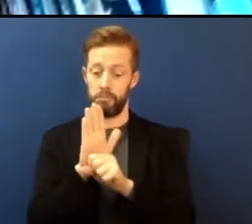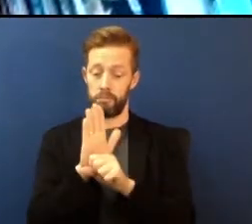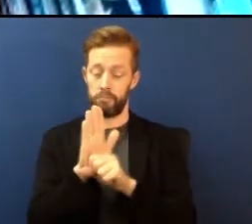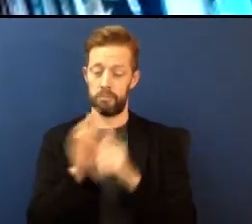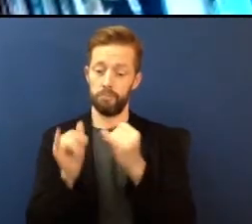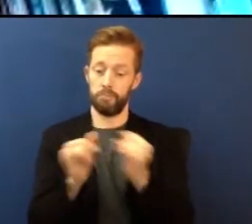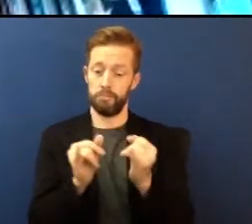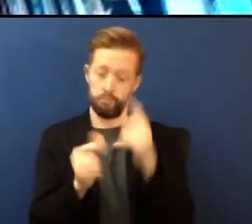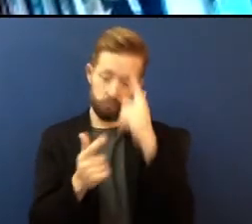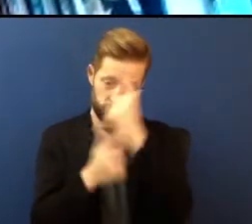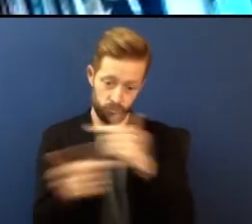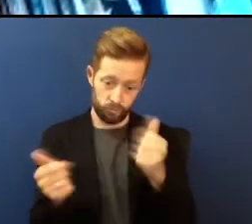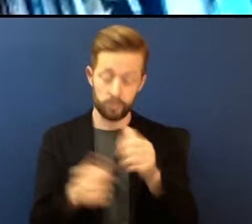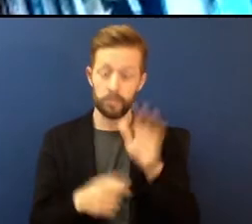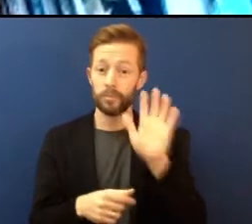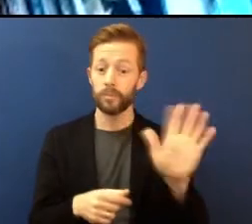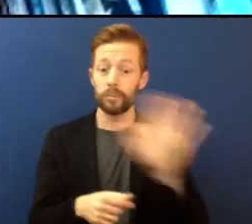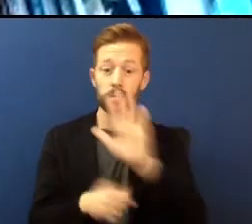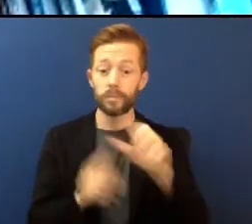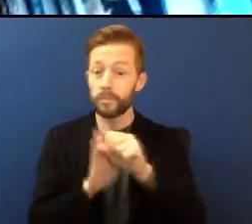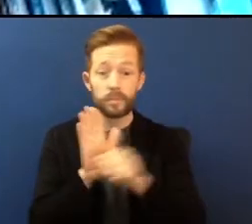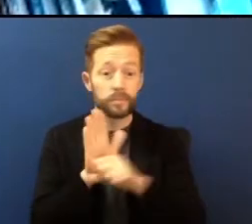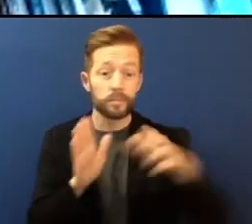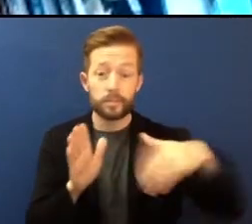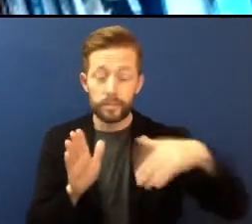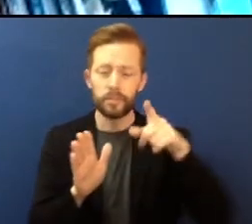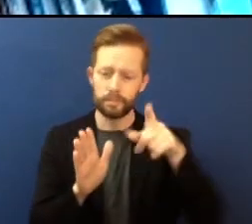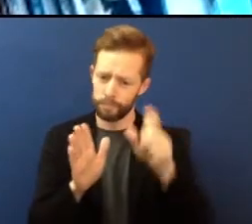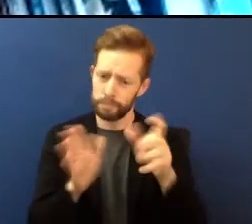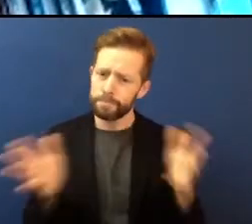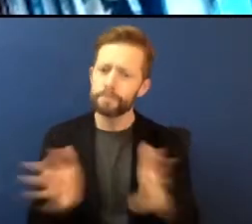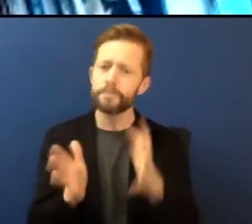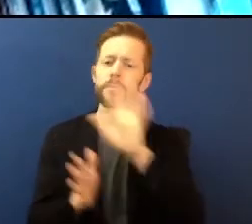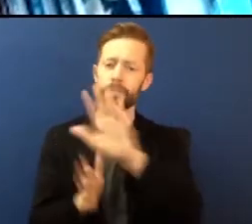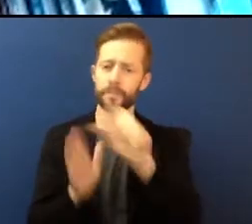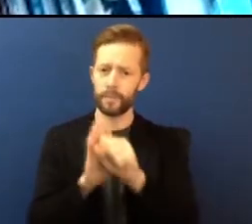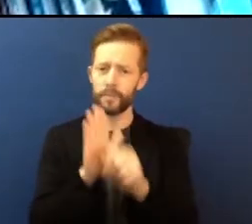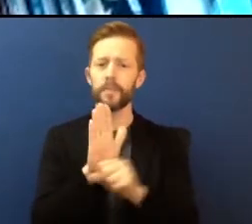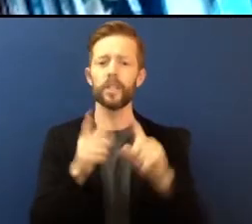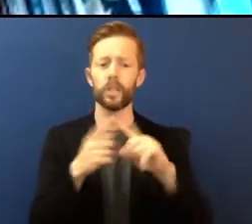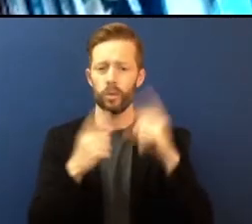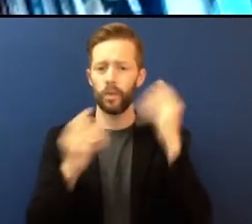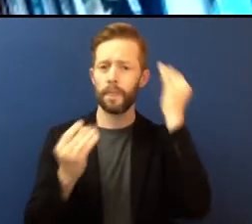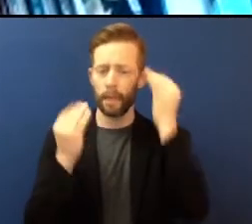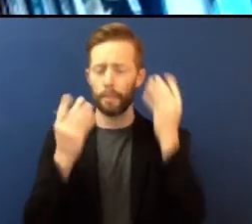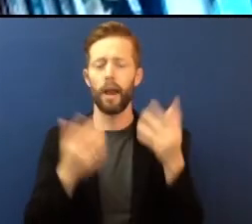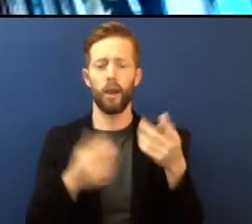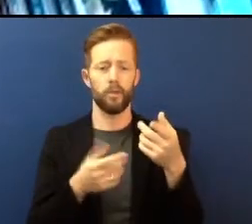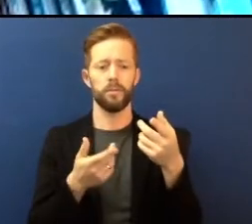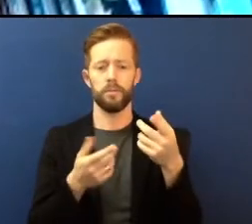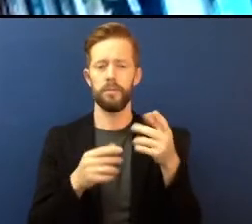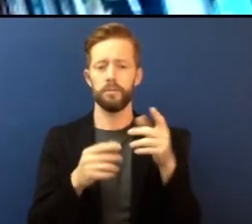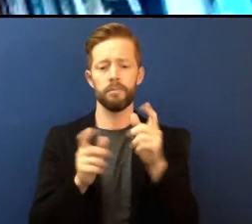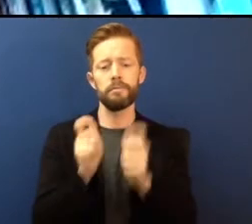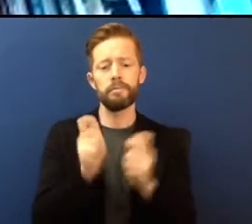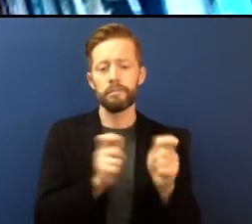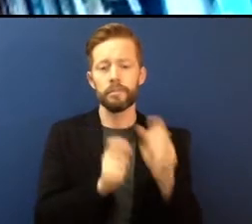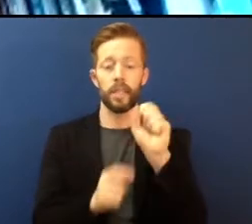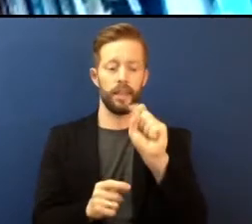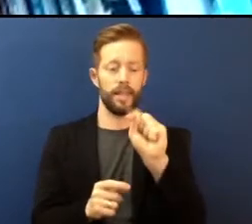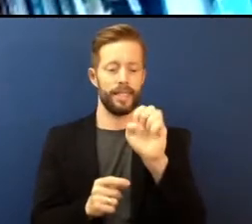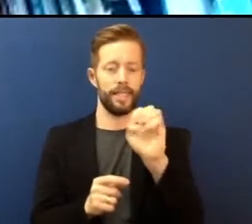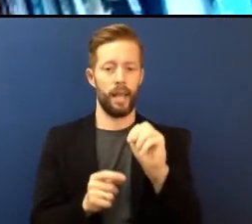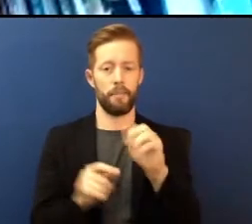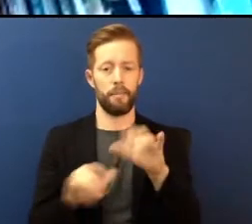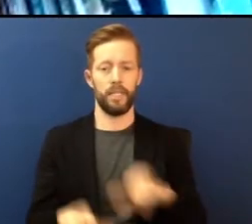but states are doing it. And if your state hasn't done it, maybe you should try to encourage them to think about spending